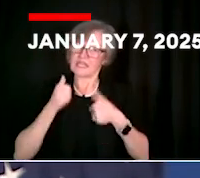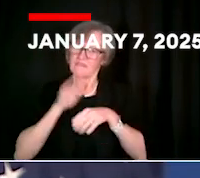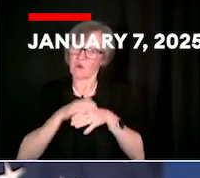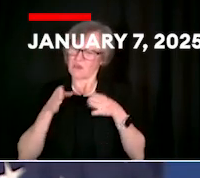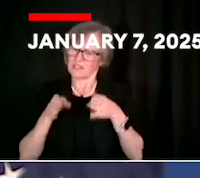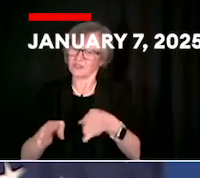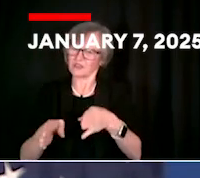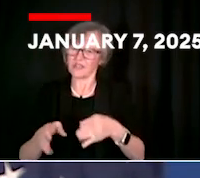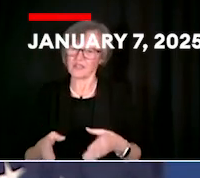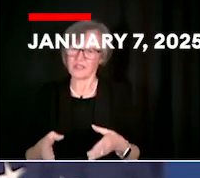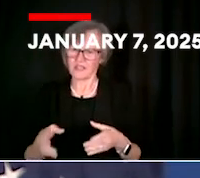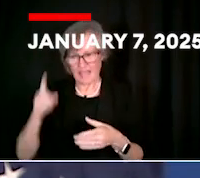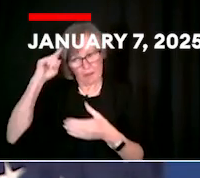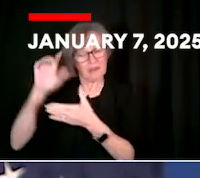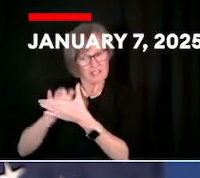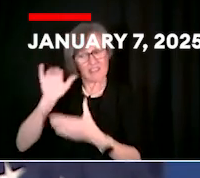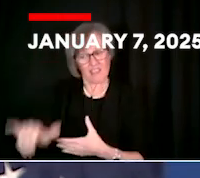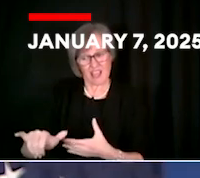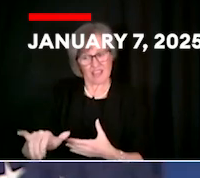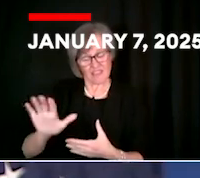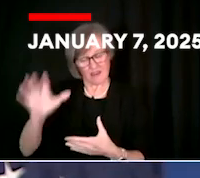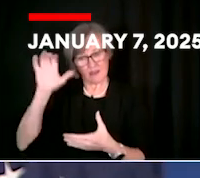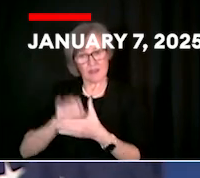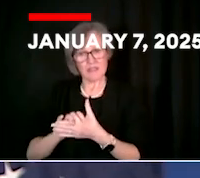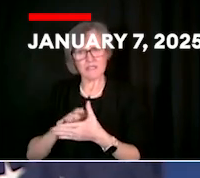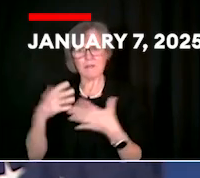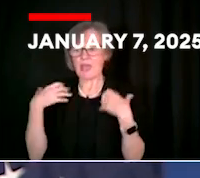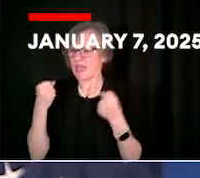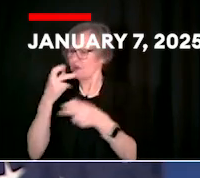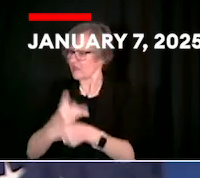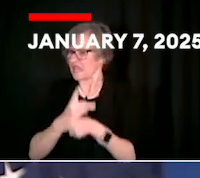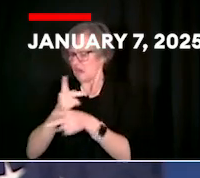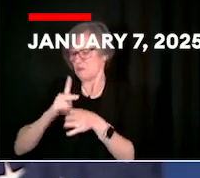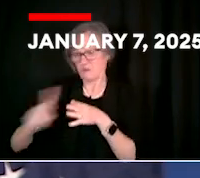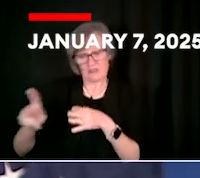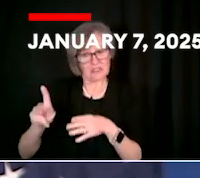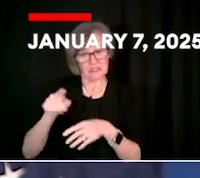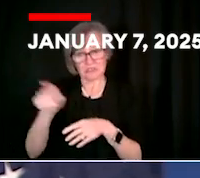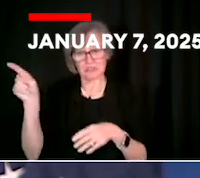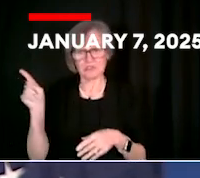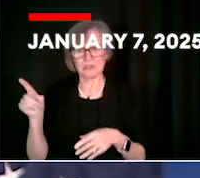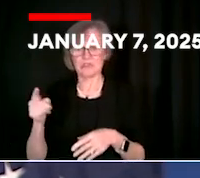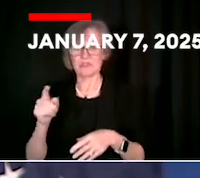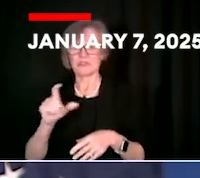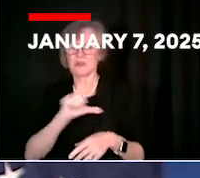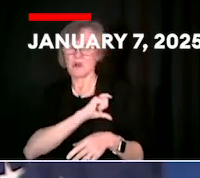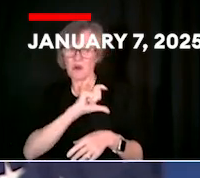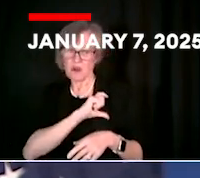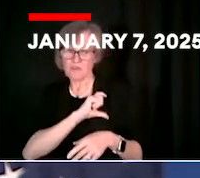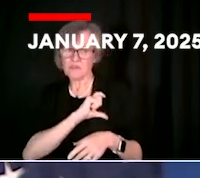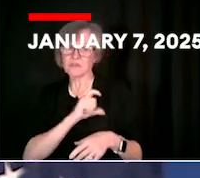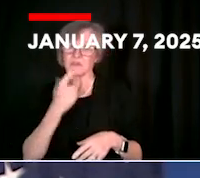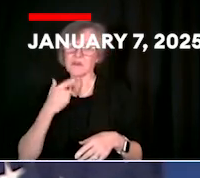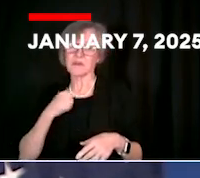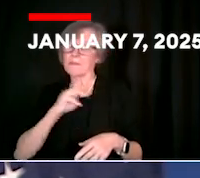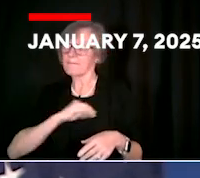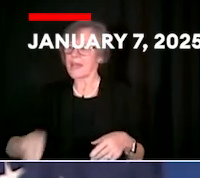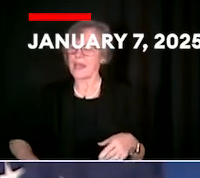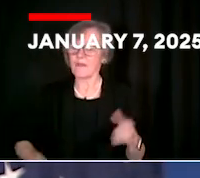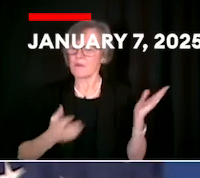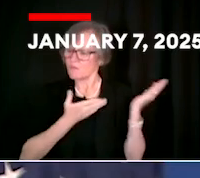They just believe that. And some of them are healthcare professionals. Officers would tell me, Mayor, we bring people